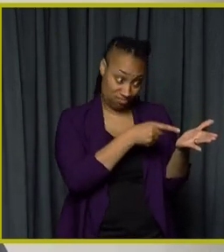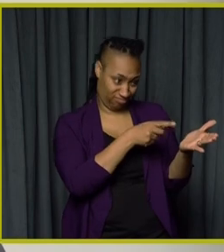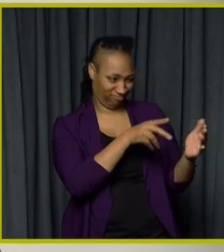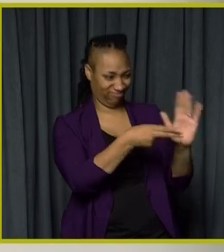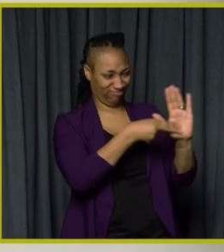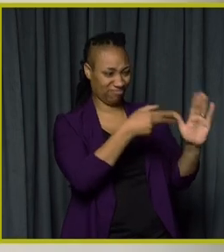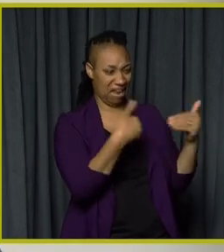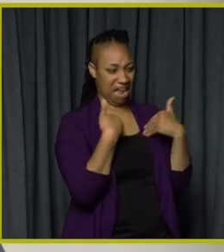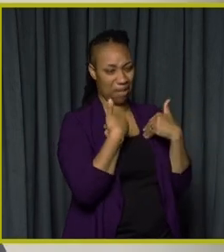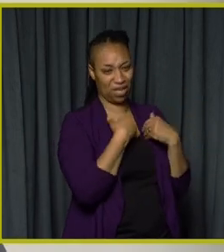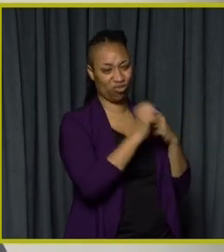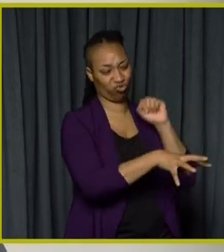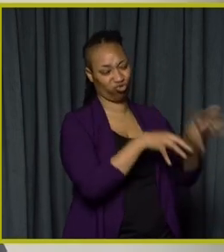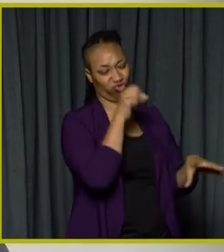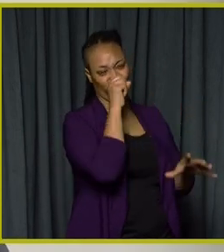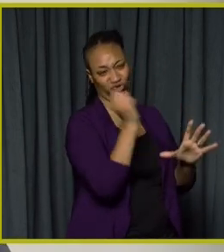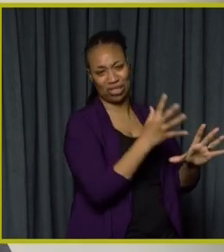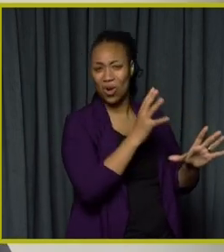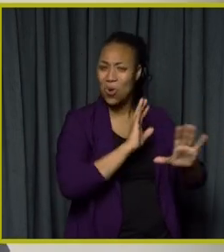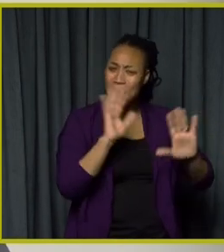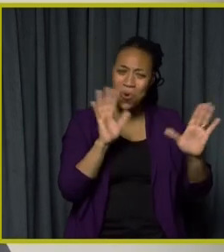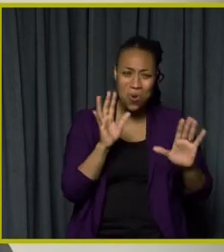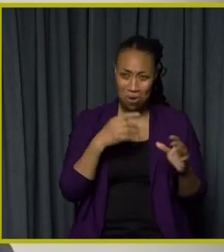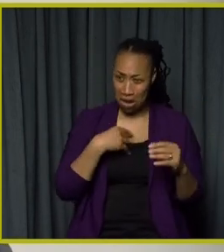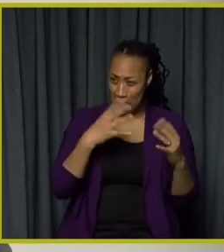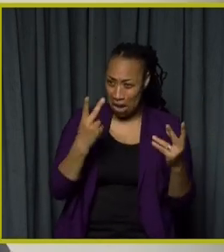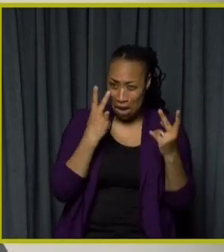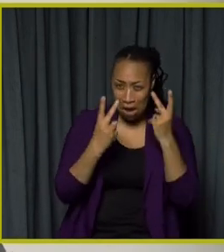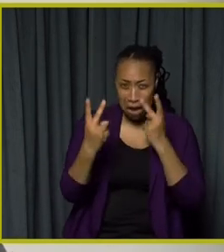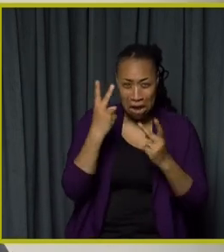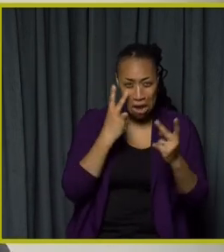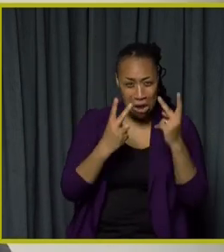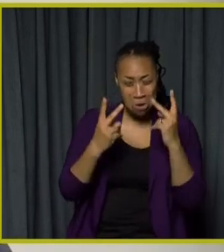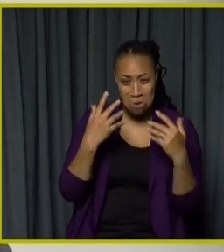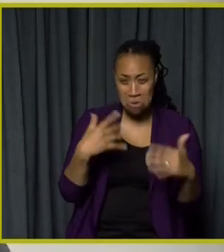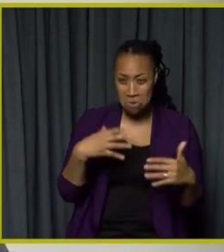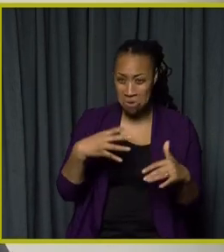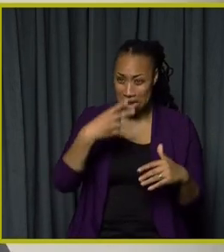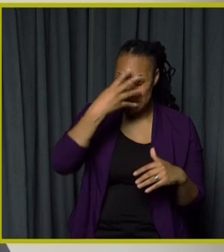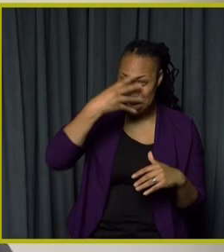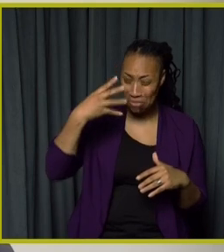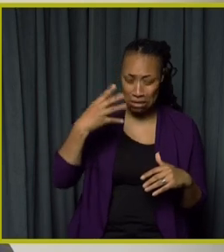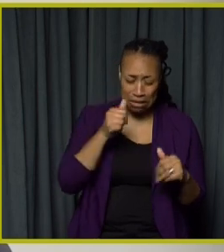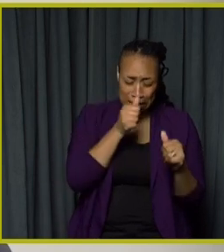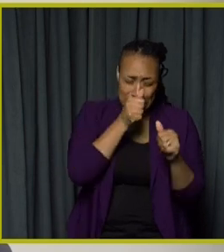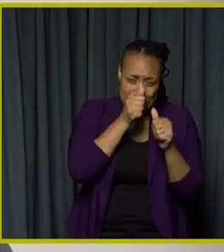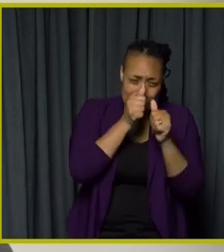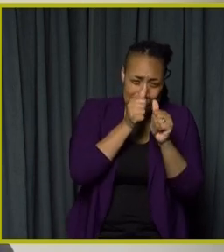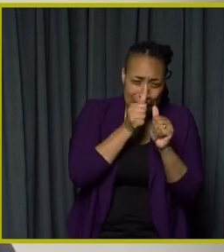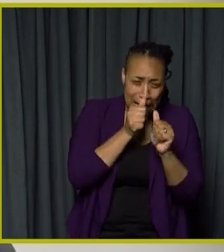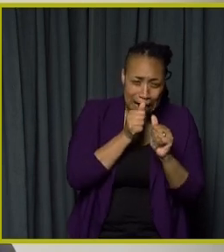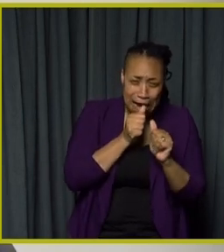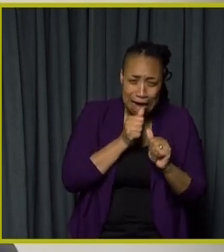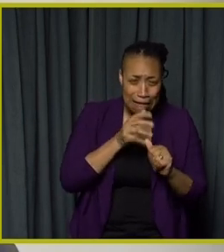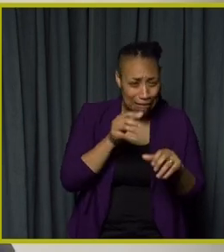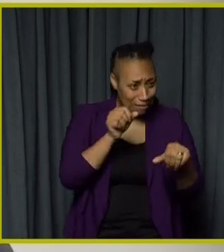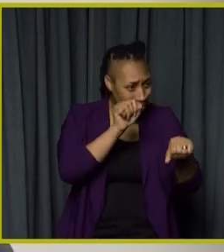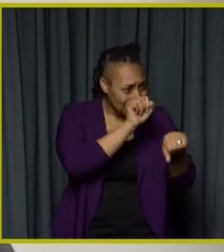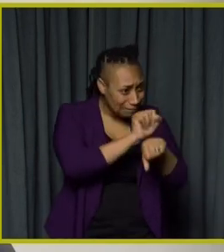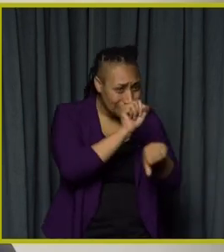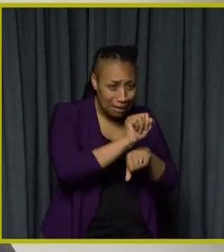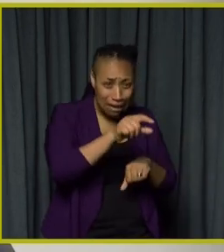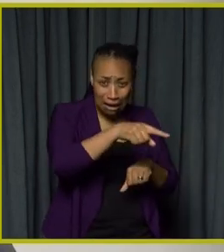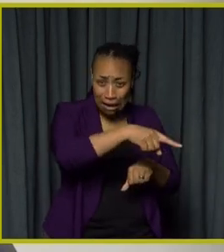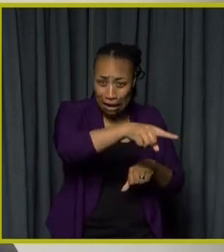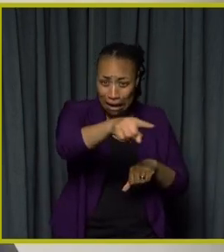communities forced to live in poverty because the immigration system is working as intended to create fear and control over our people.